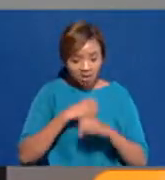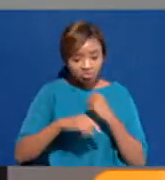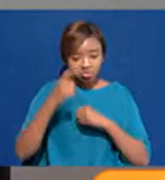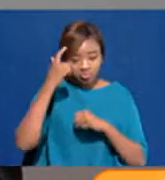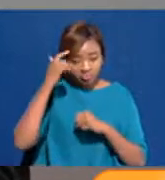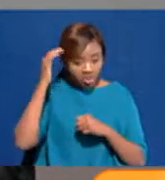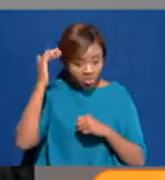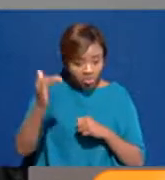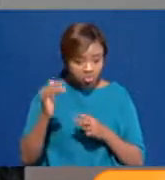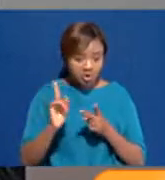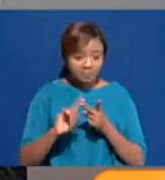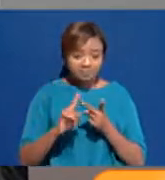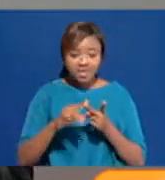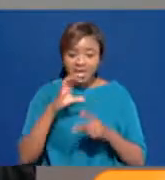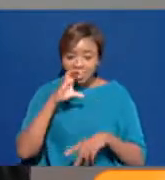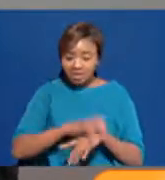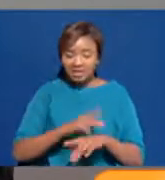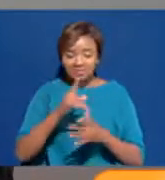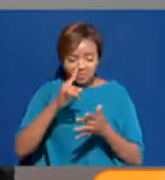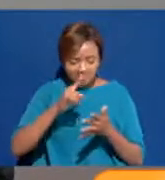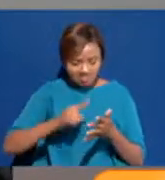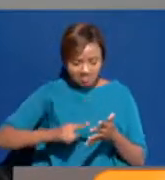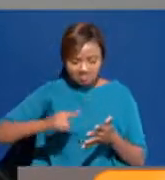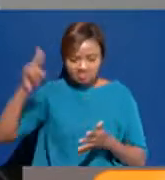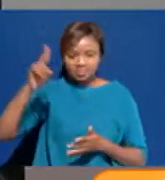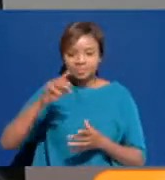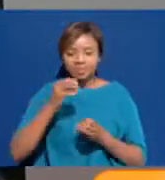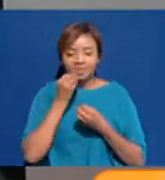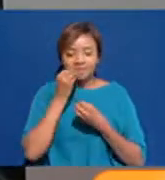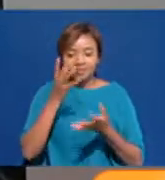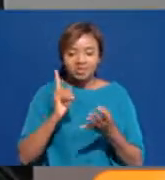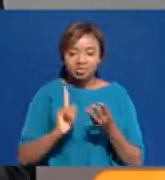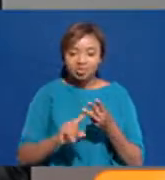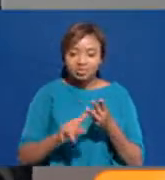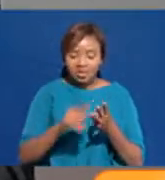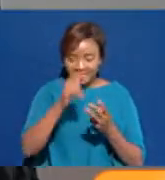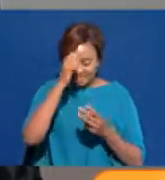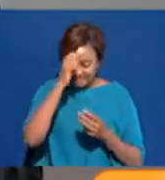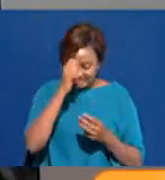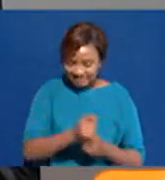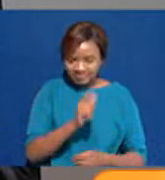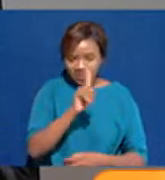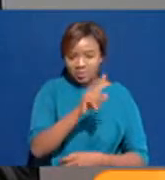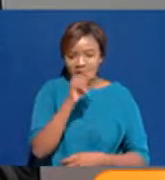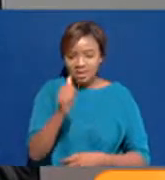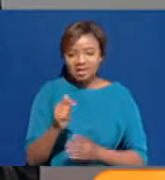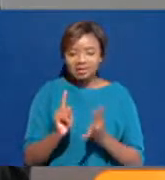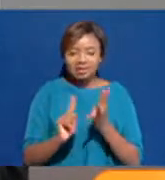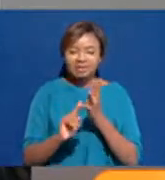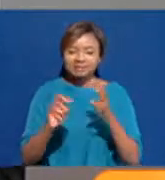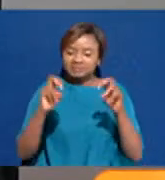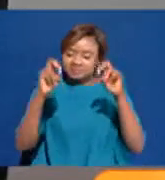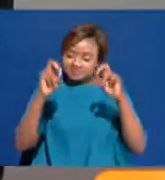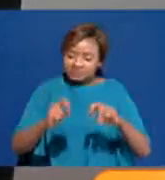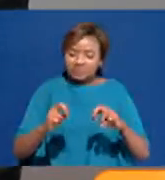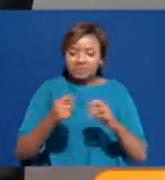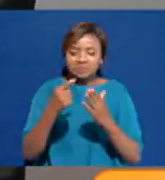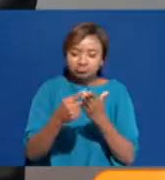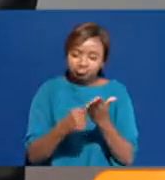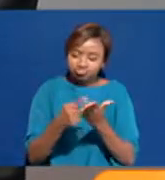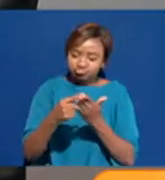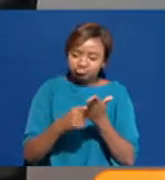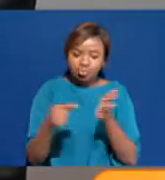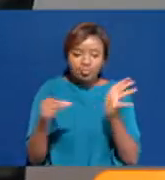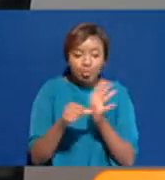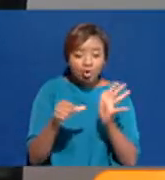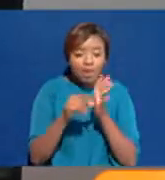speaking. Let's go to the maturity of respect and tolerance. Let's dialogue. Let's sit down and talk what the